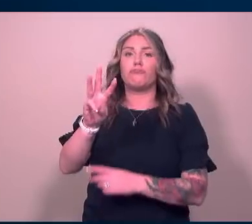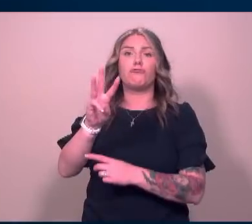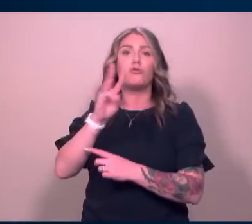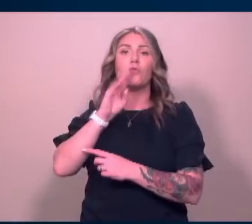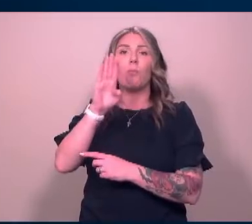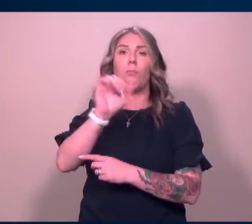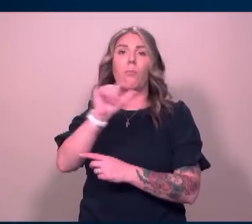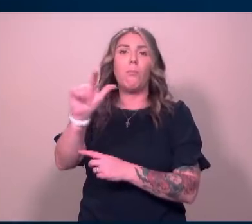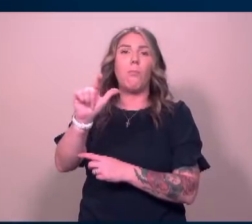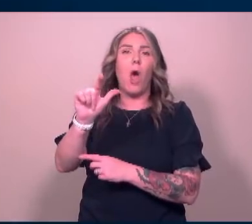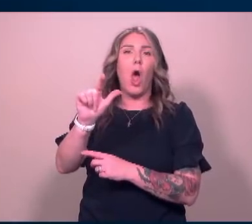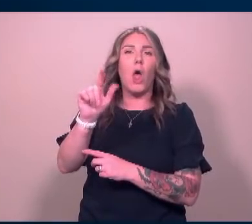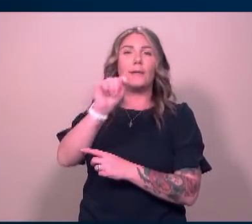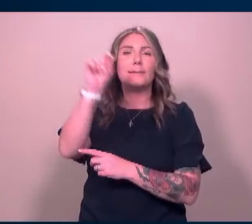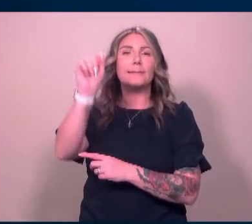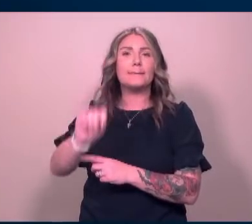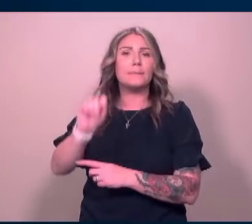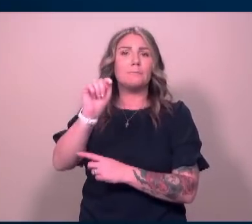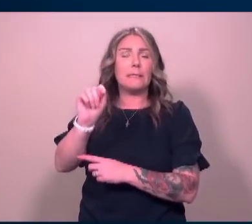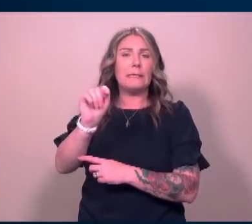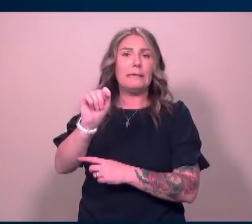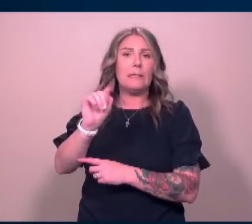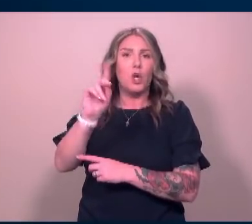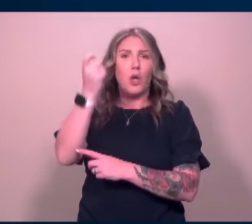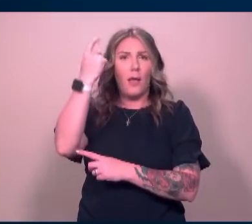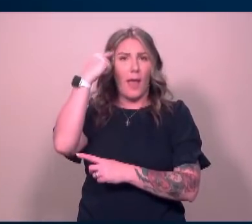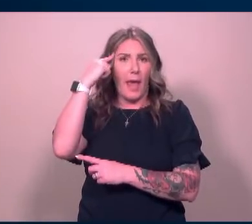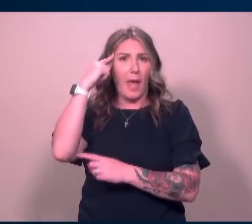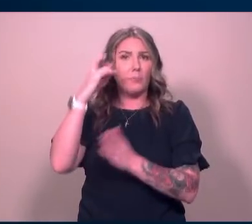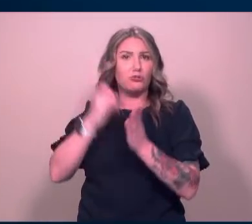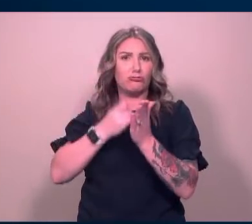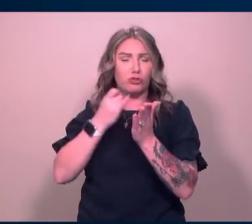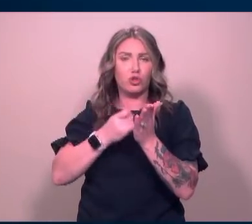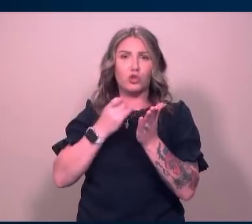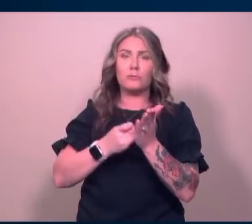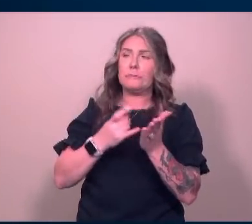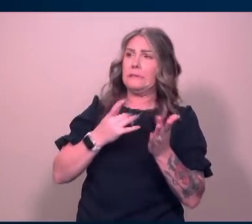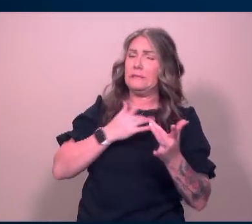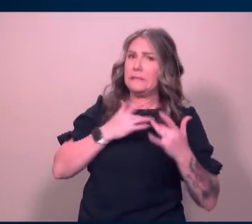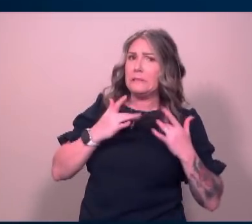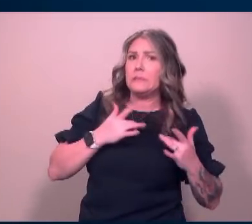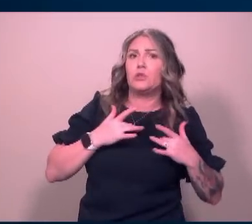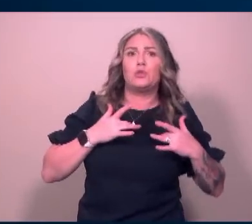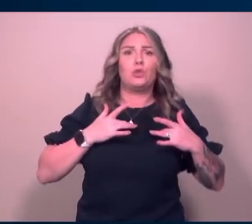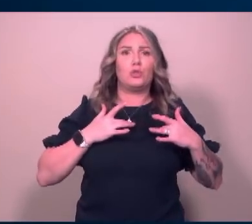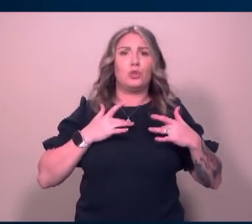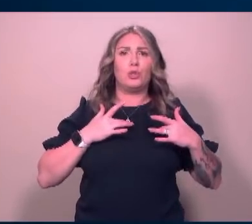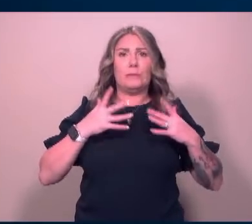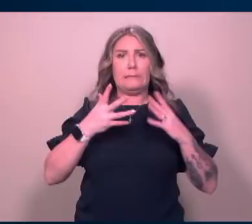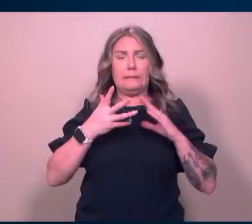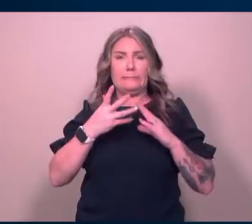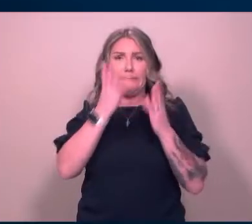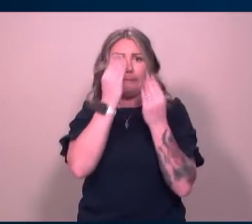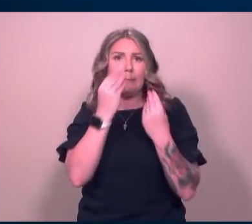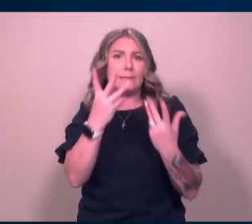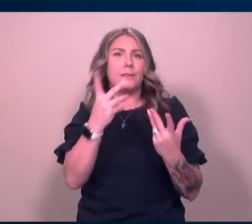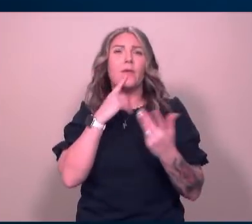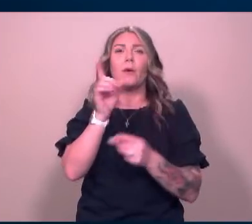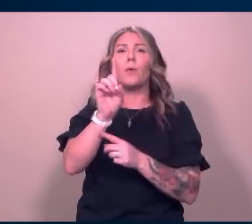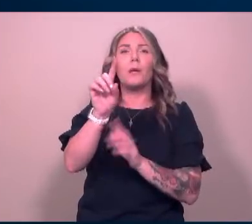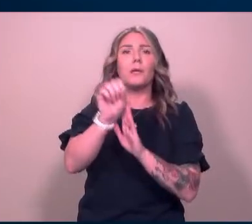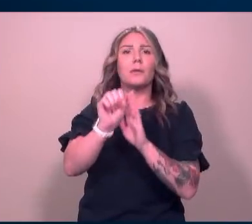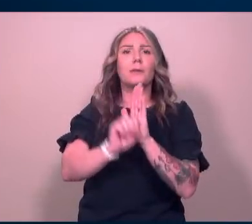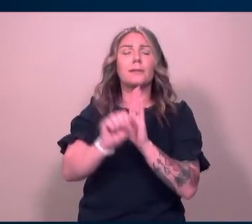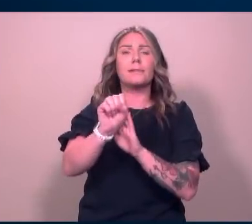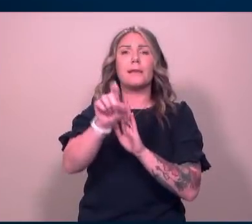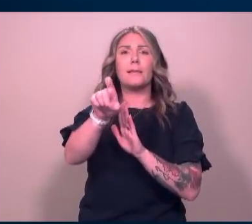here. I'm curious, obviously concerning data points here. Where do you think the state should be